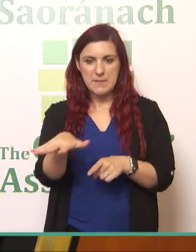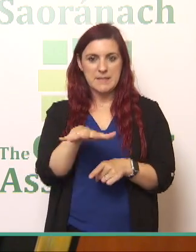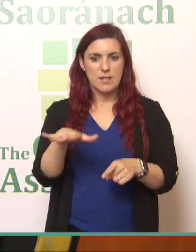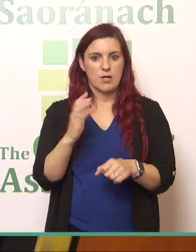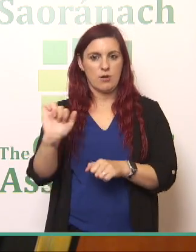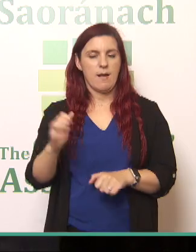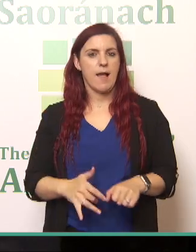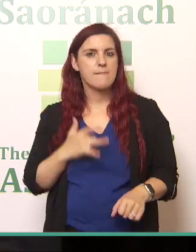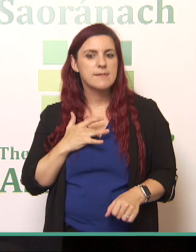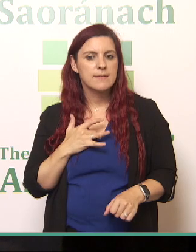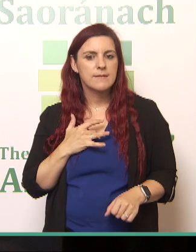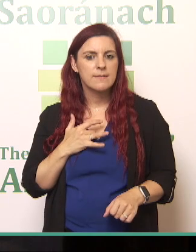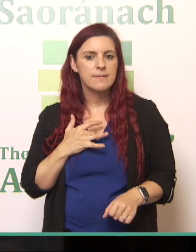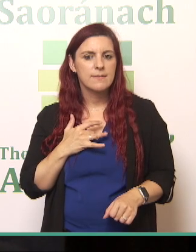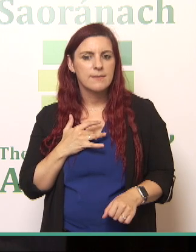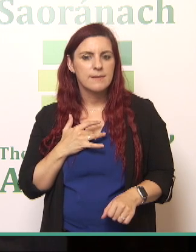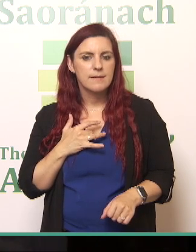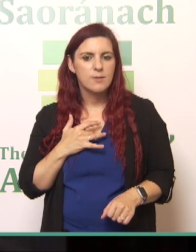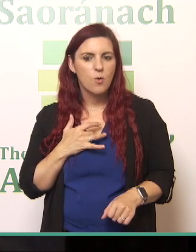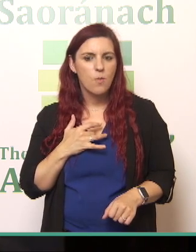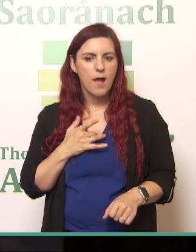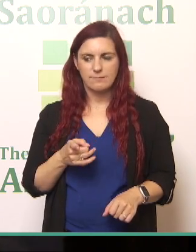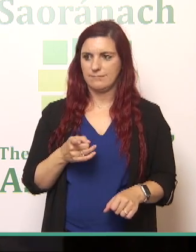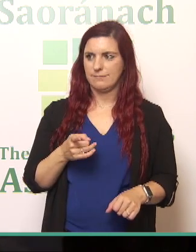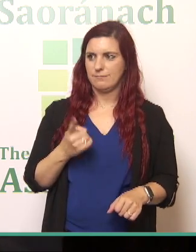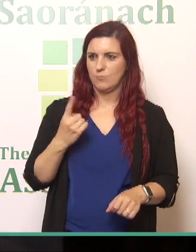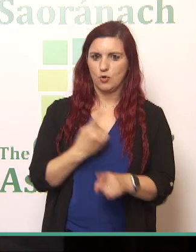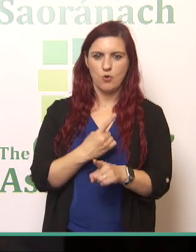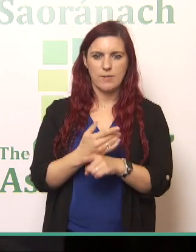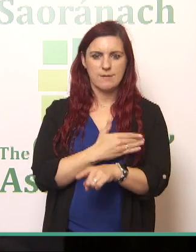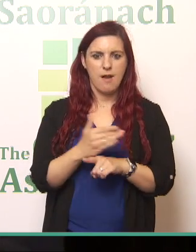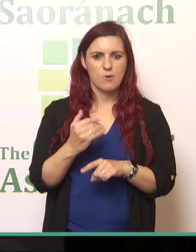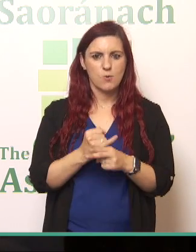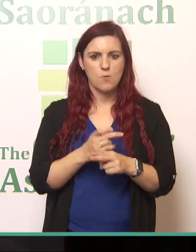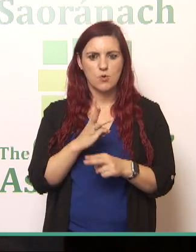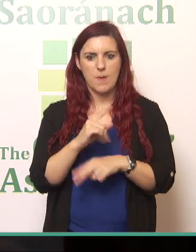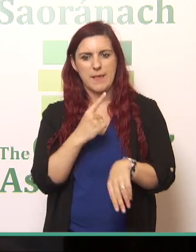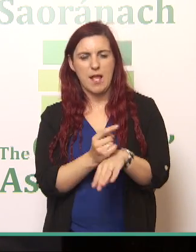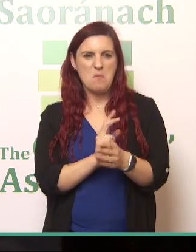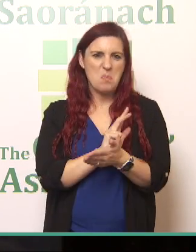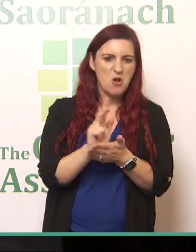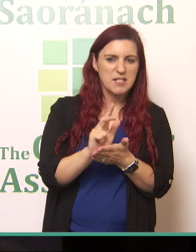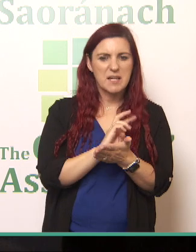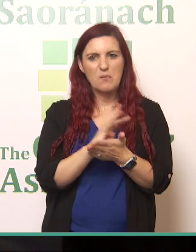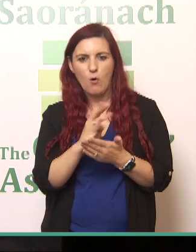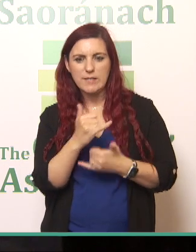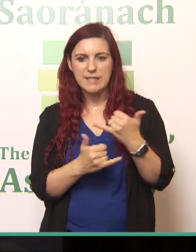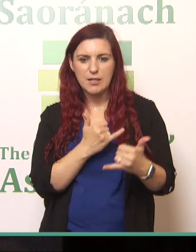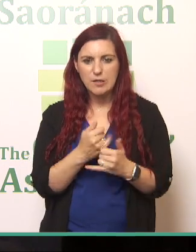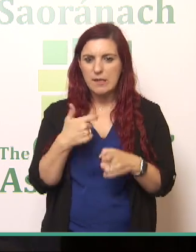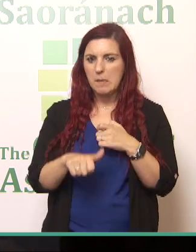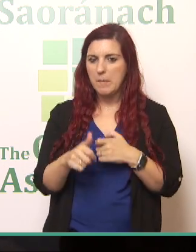life. And, you know, Nora May just started school. She's going to be there for 13, 14 years, 3-4 years in